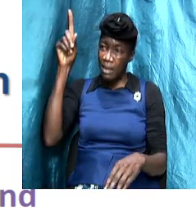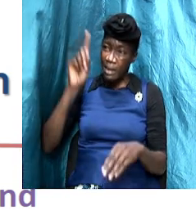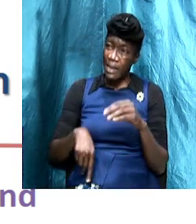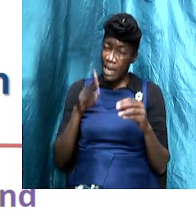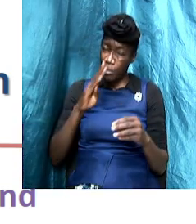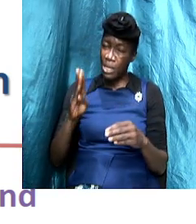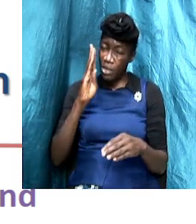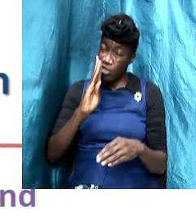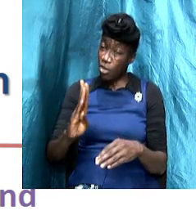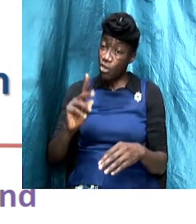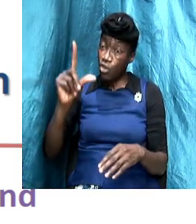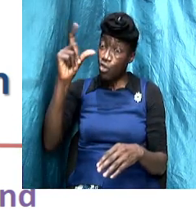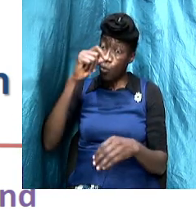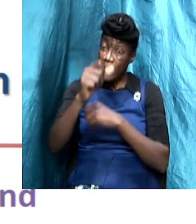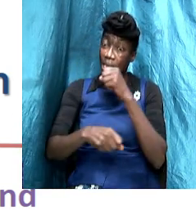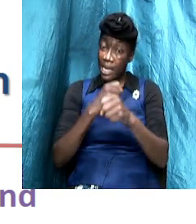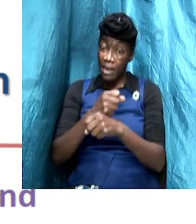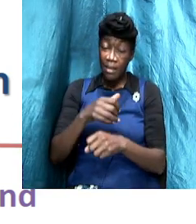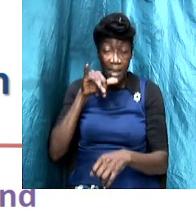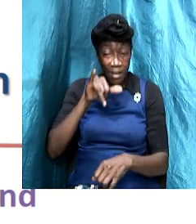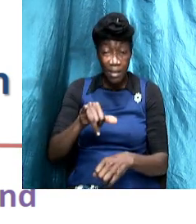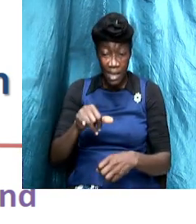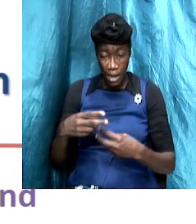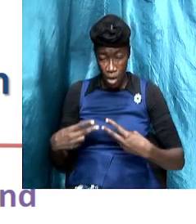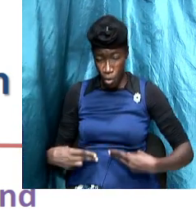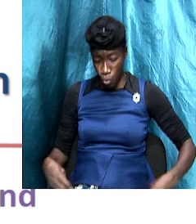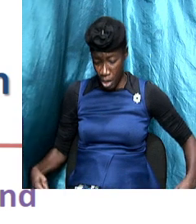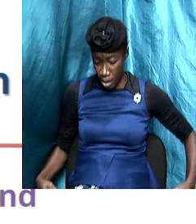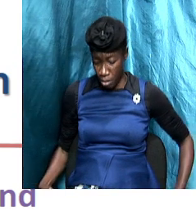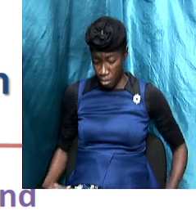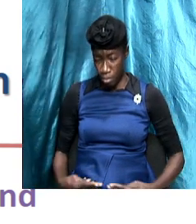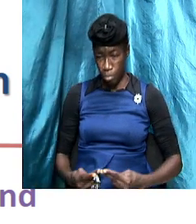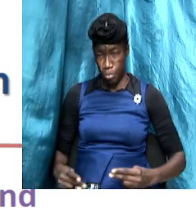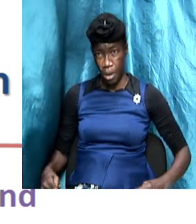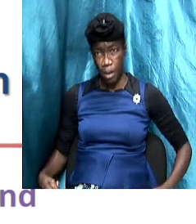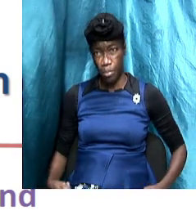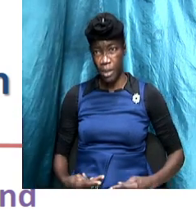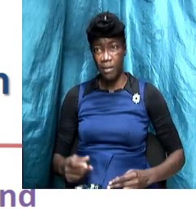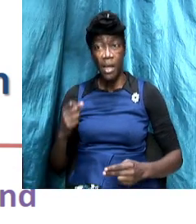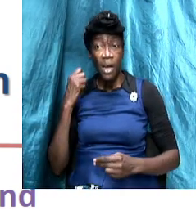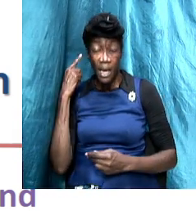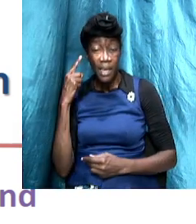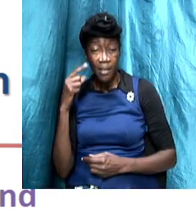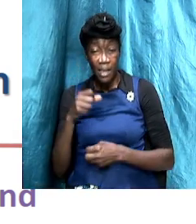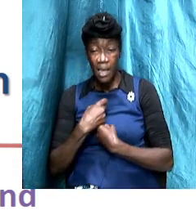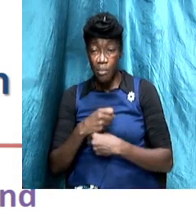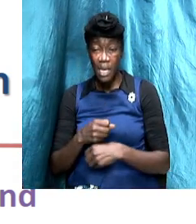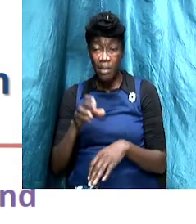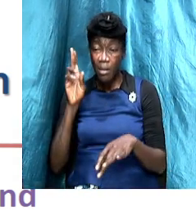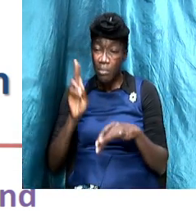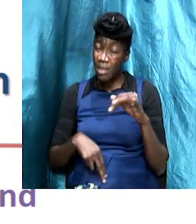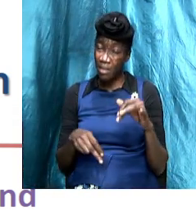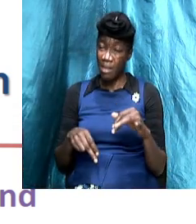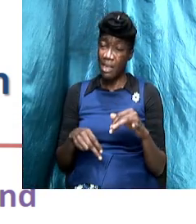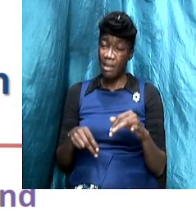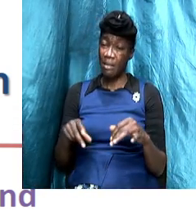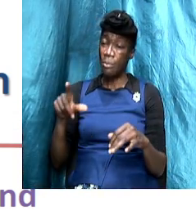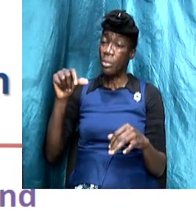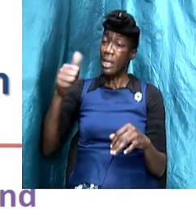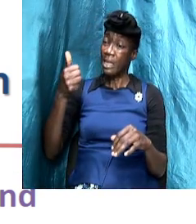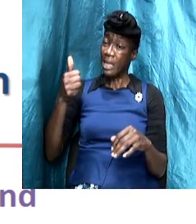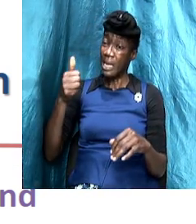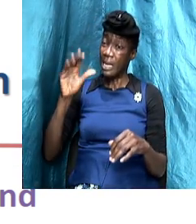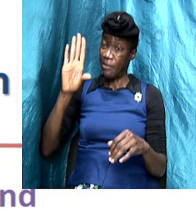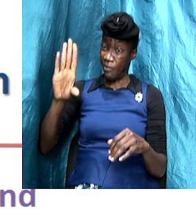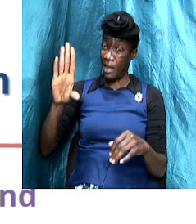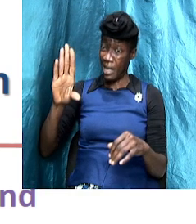You can't be in church for so much years. I understand that you make some mistakes 10 years ago or 5 years ago or 15 years ago, but you